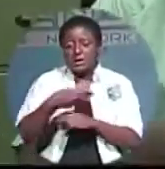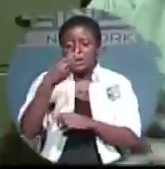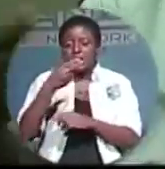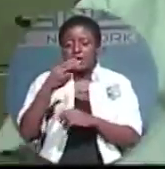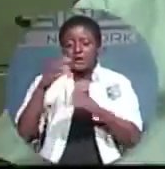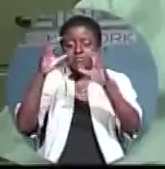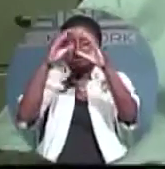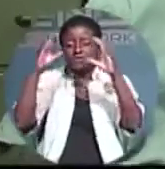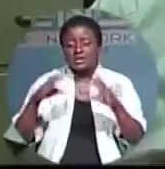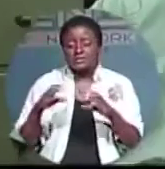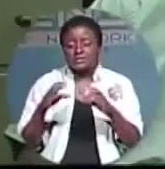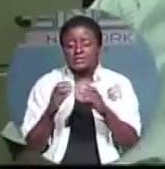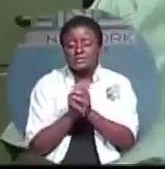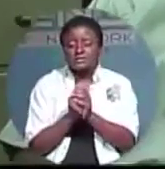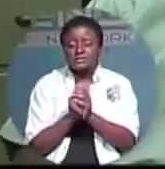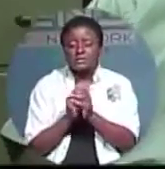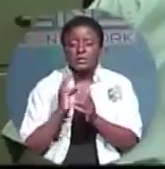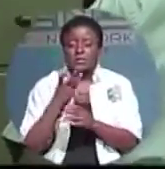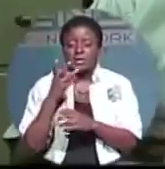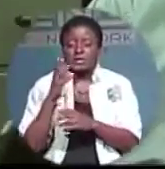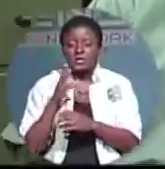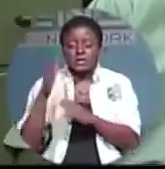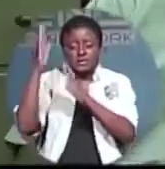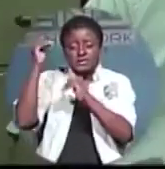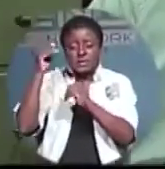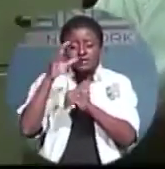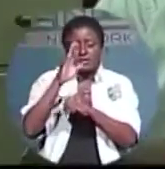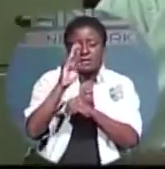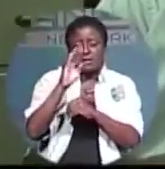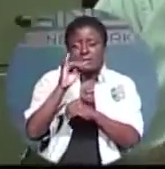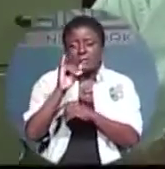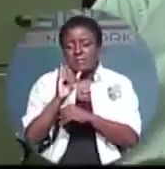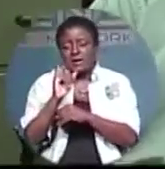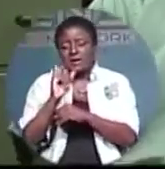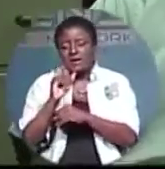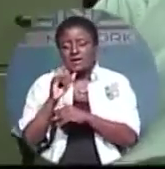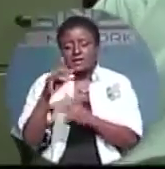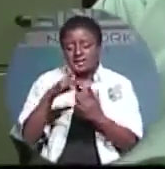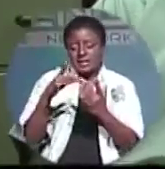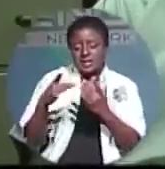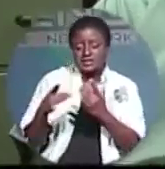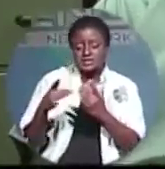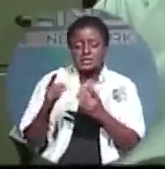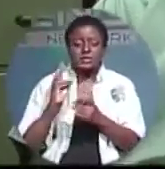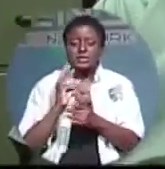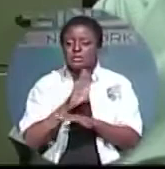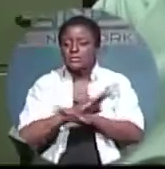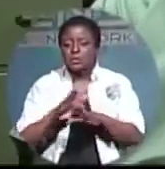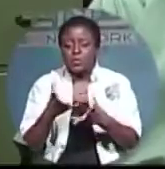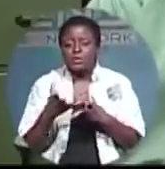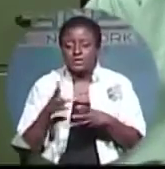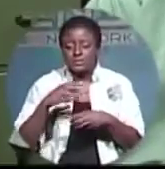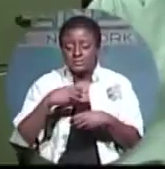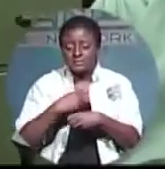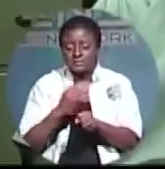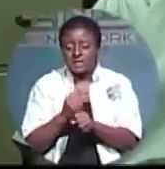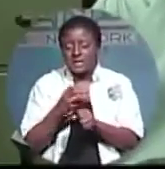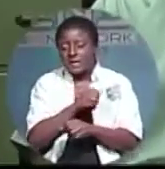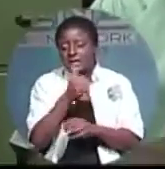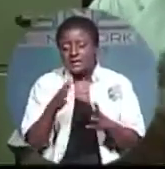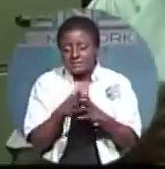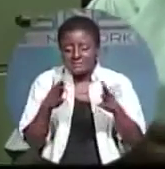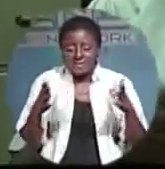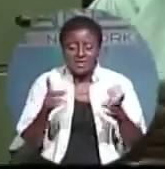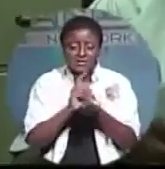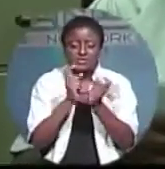point, and we don't want to go and make major changes and then we have to change again. So we're going to just recommend that we